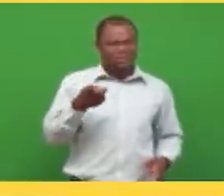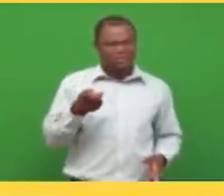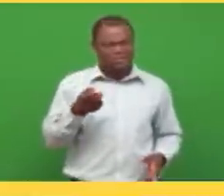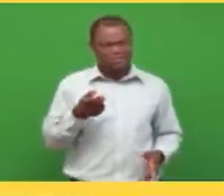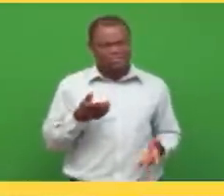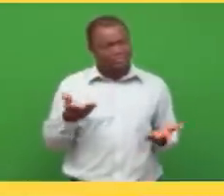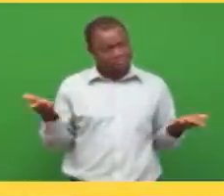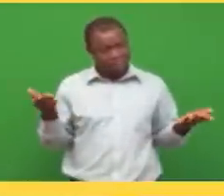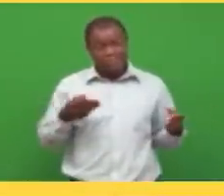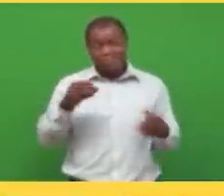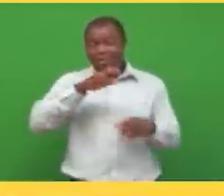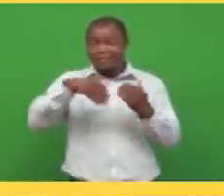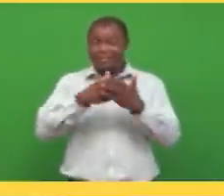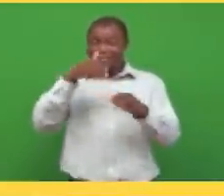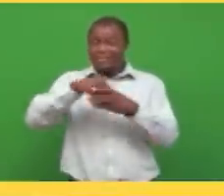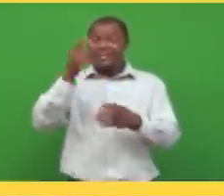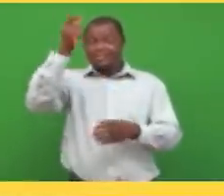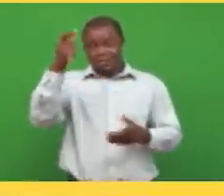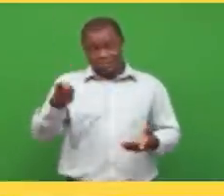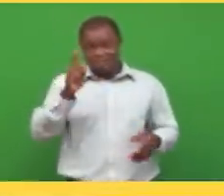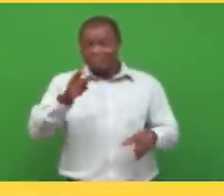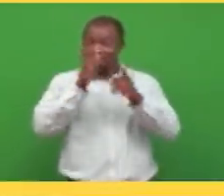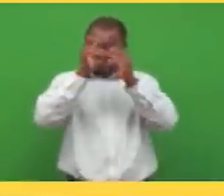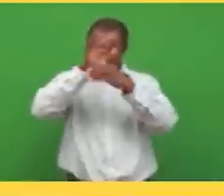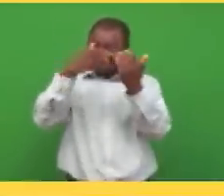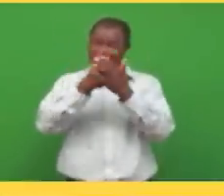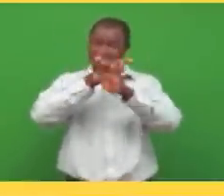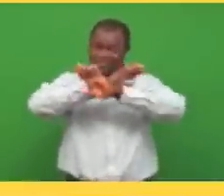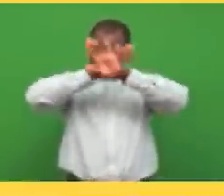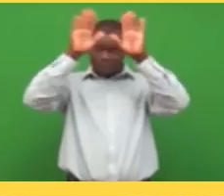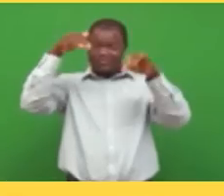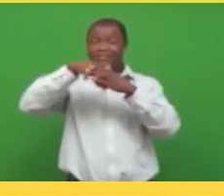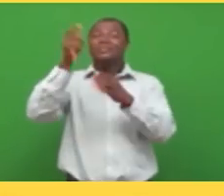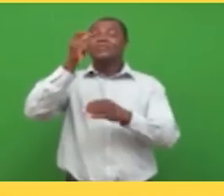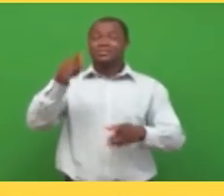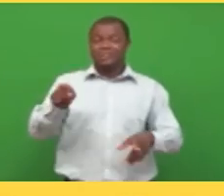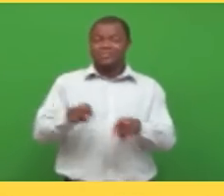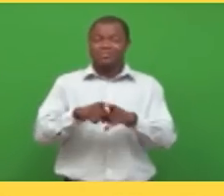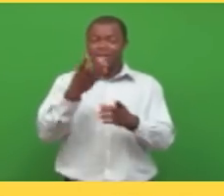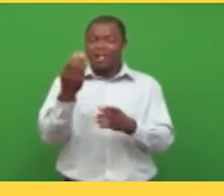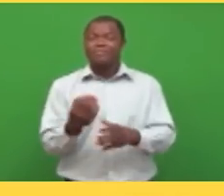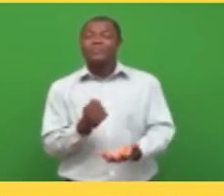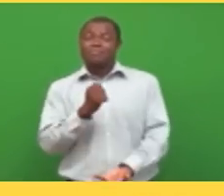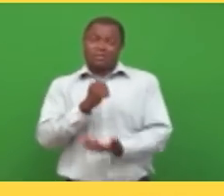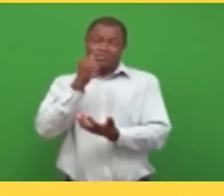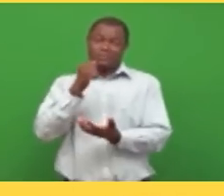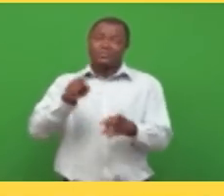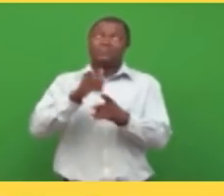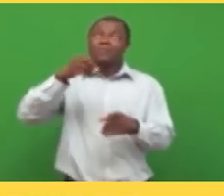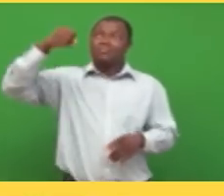one, my town to Munogat is the sun is very clear. My town to Munumun and my budget, the Urobogut, Munimariz